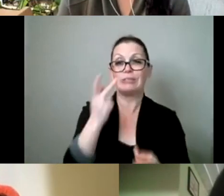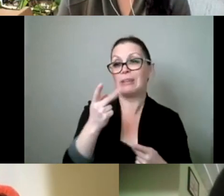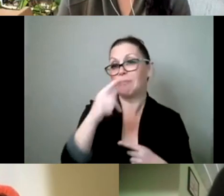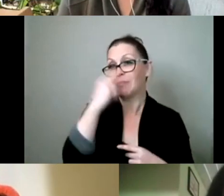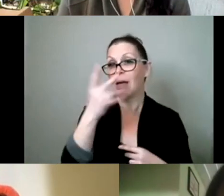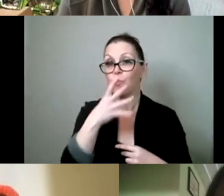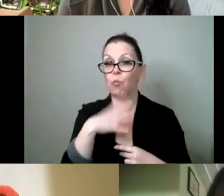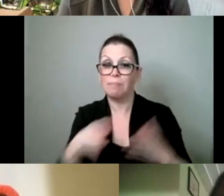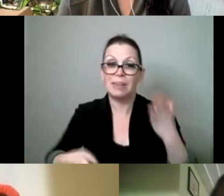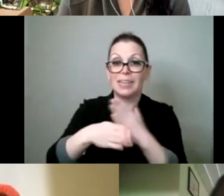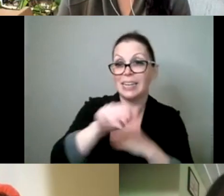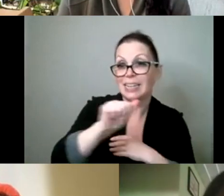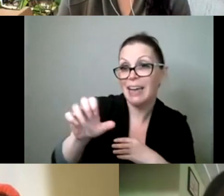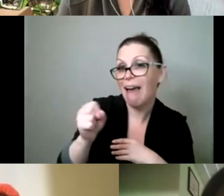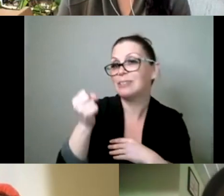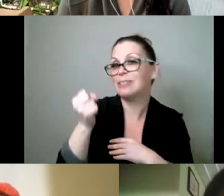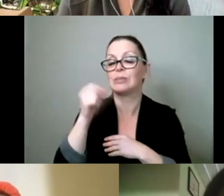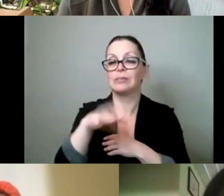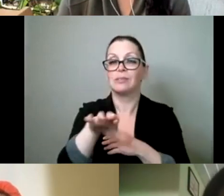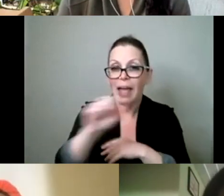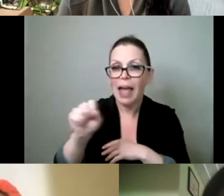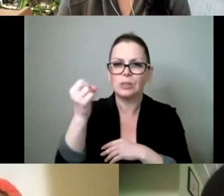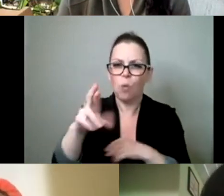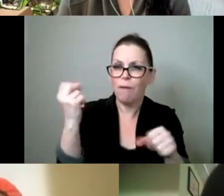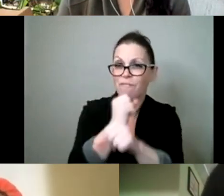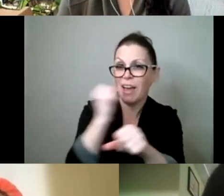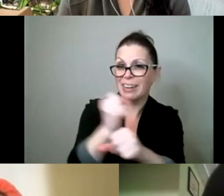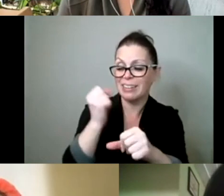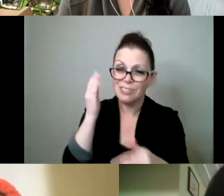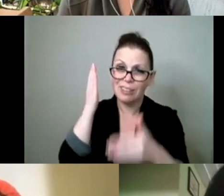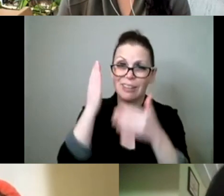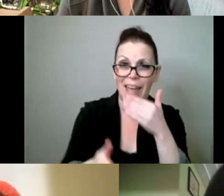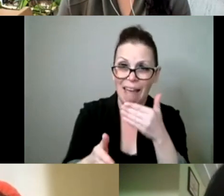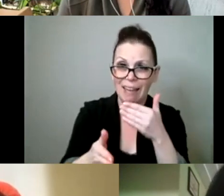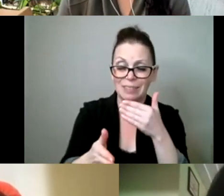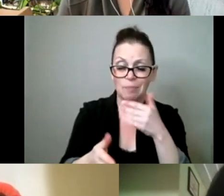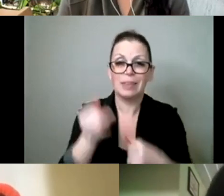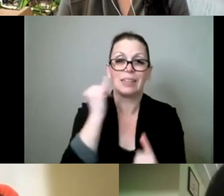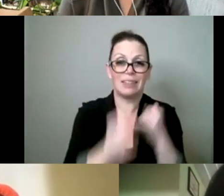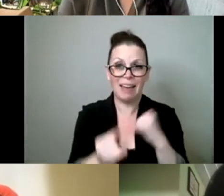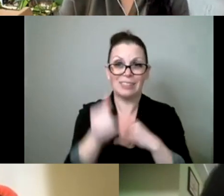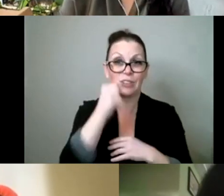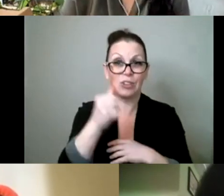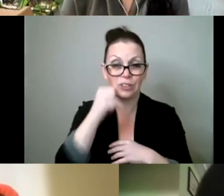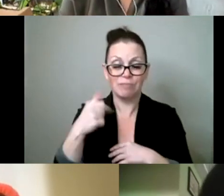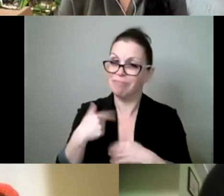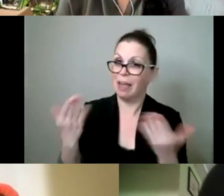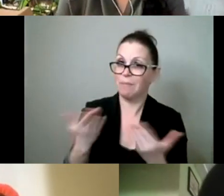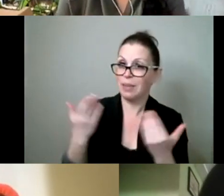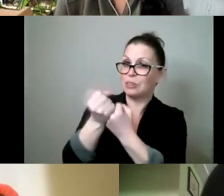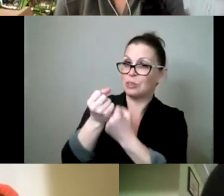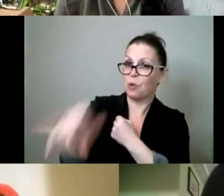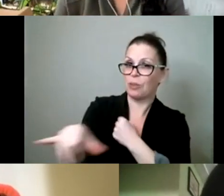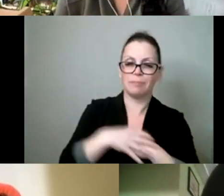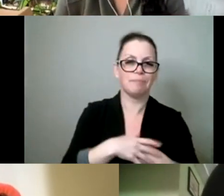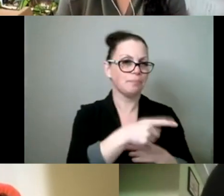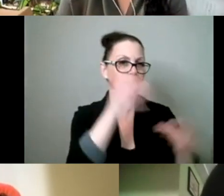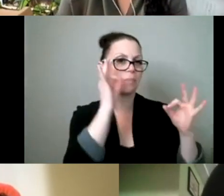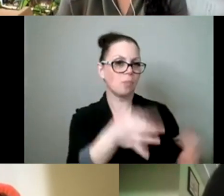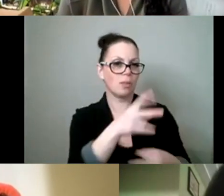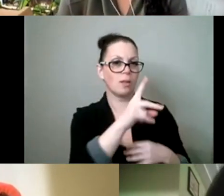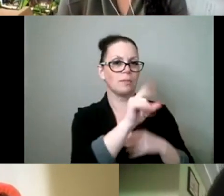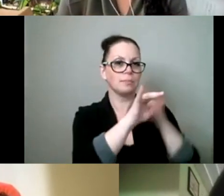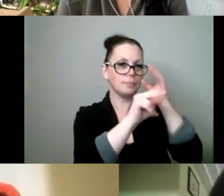or fight it out to the end and be the final girl. So I'm here for it. Yeah, absolutely. And even in terms